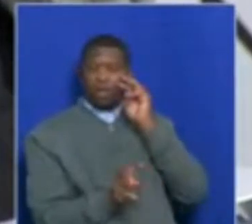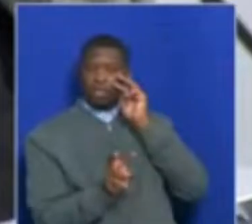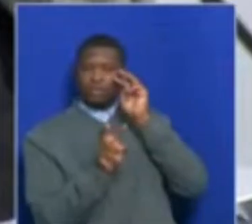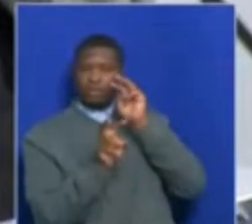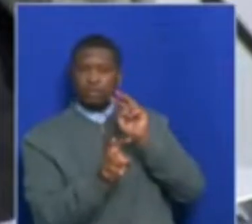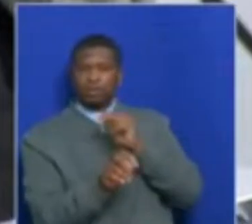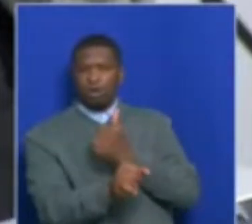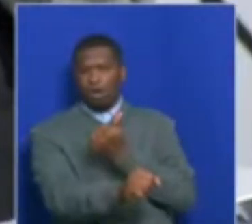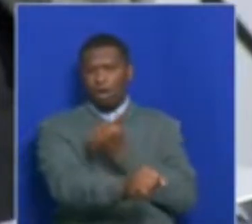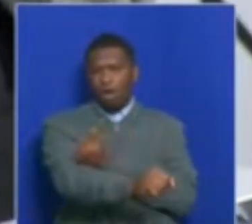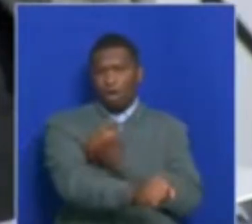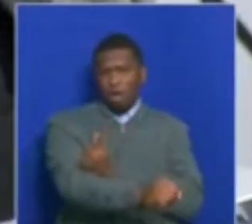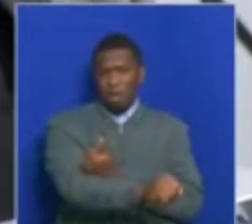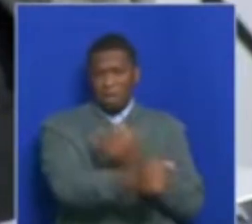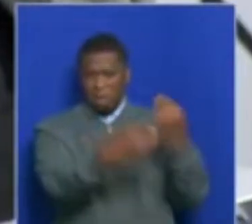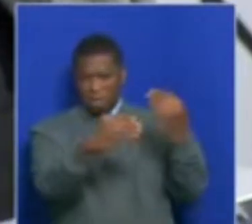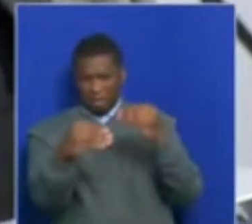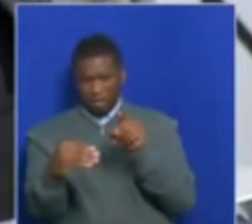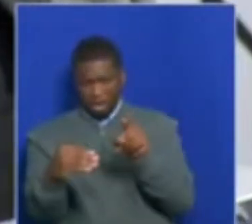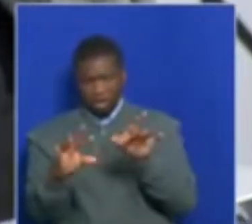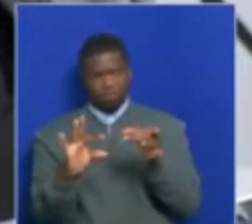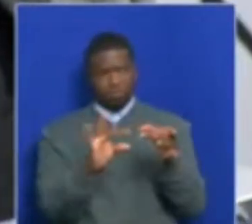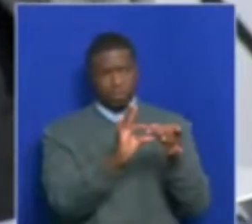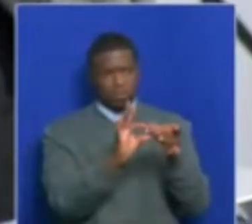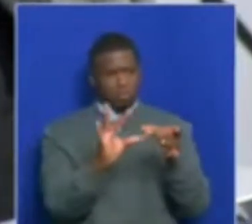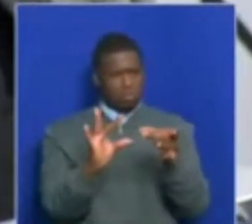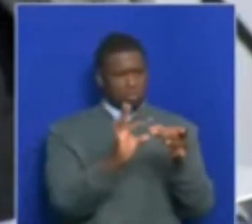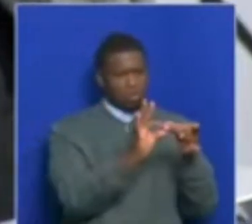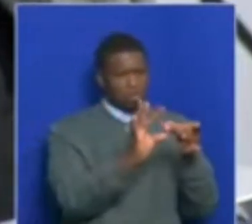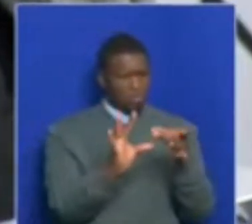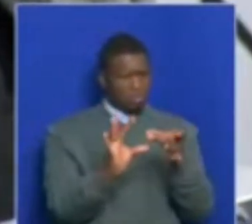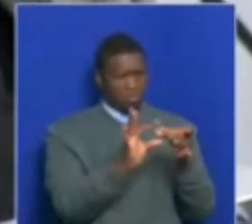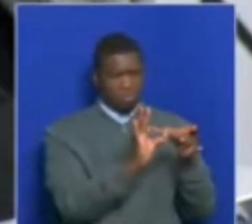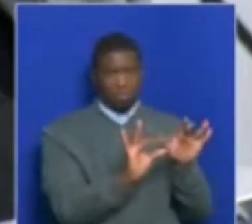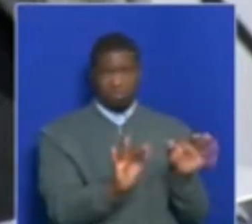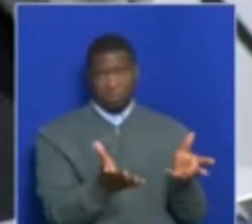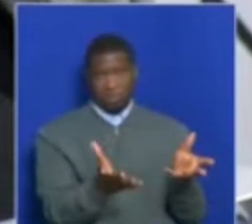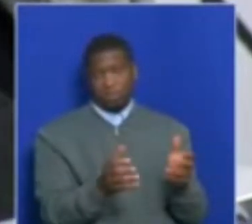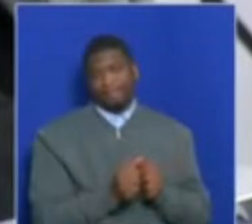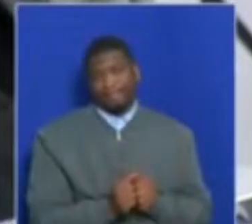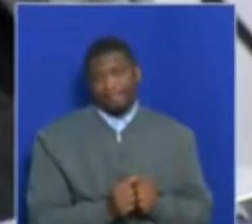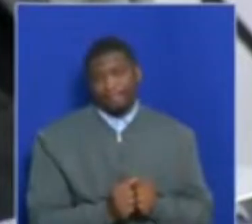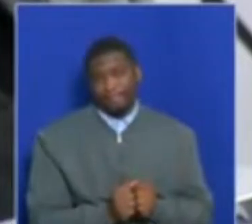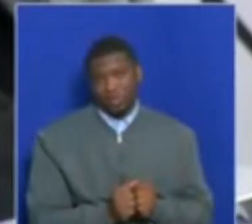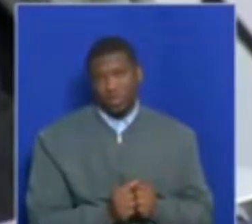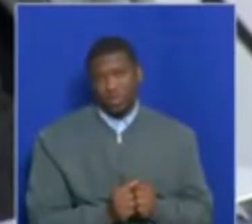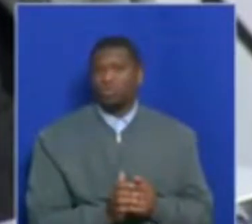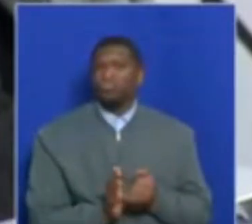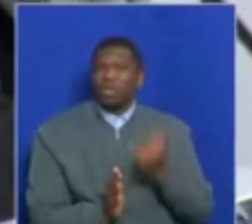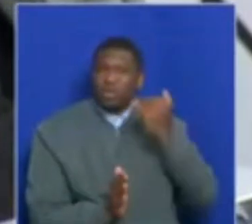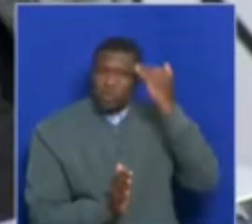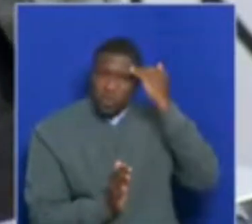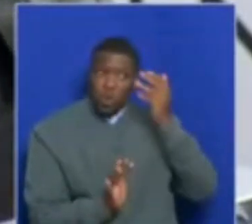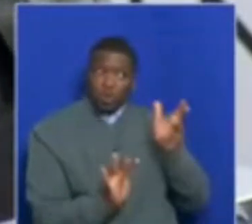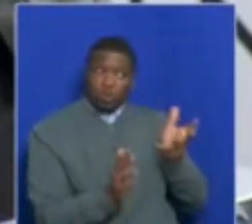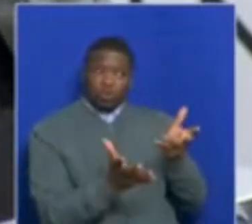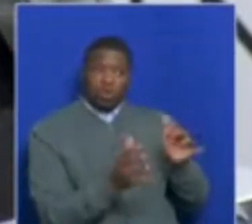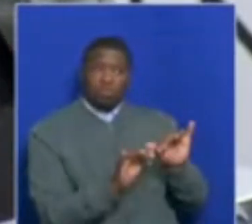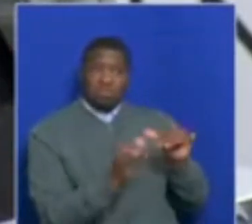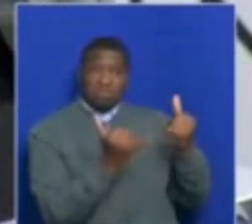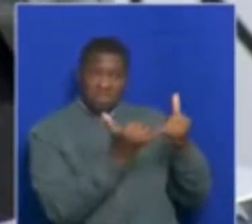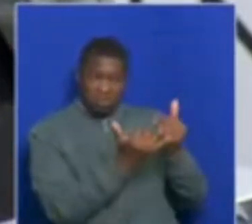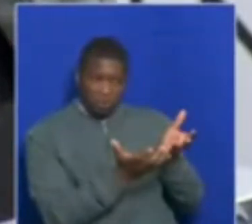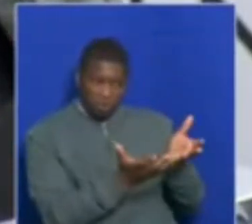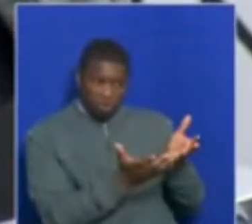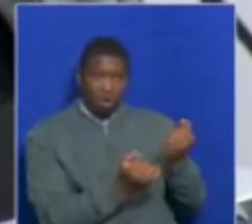gang. So it's basically, we just know them as the towing truck, by the